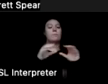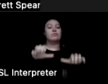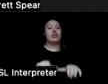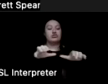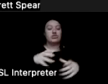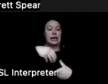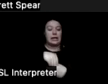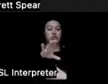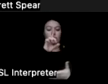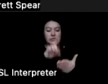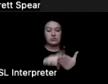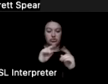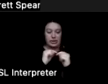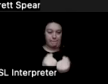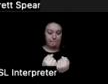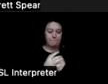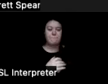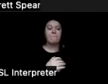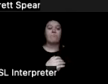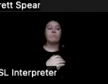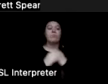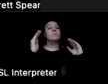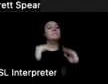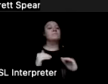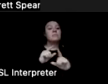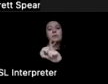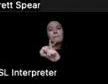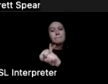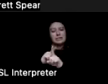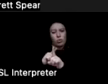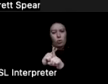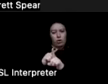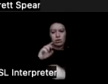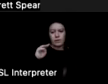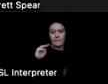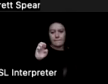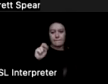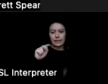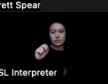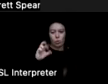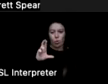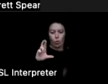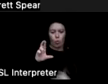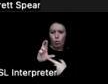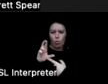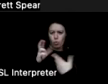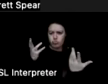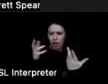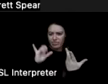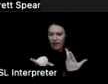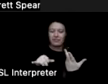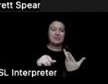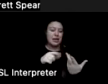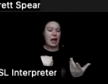So what is a mentor? And I know that this has many, many flavors, and I think all of you on the call probably can answer this question. But what I wanted